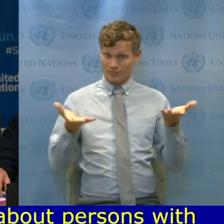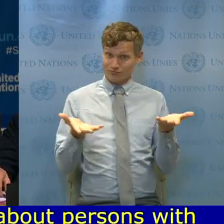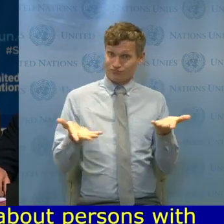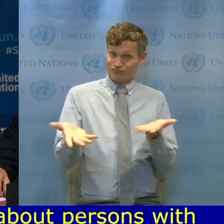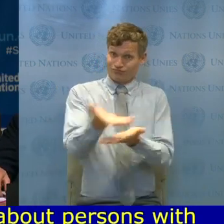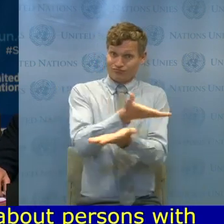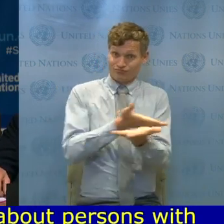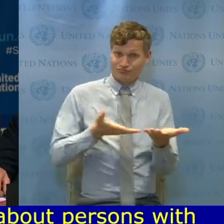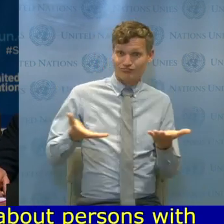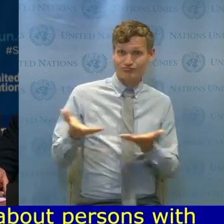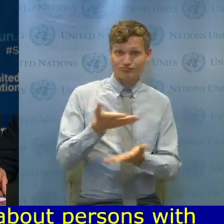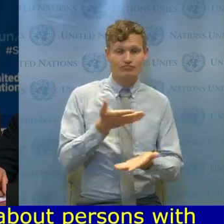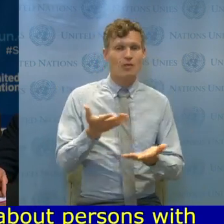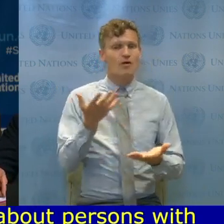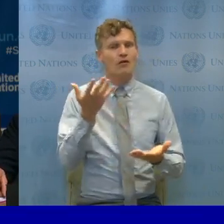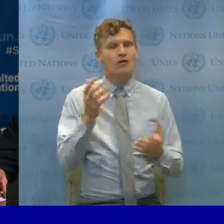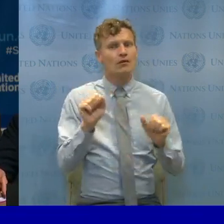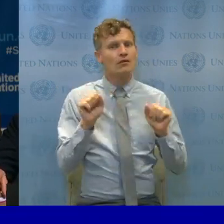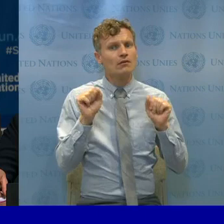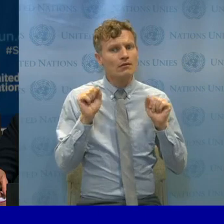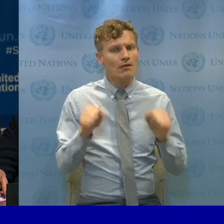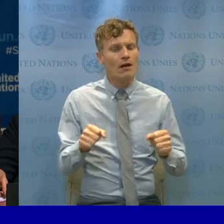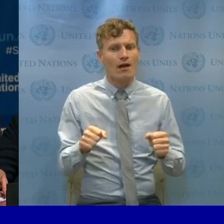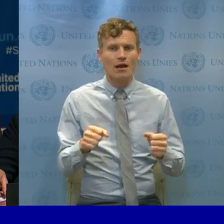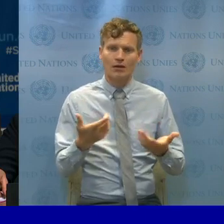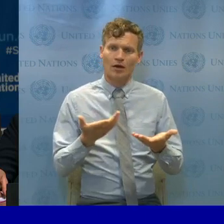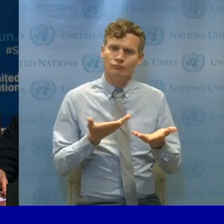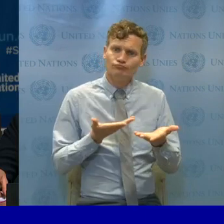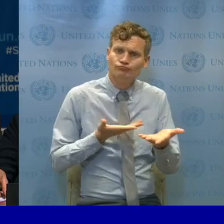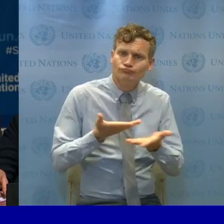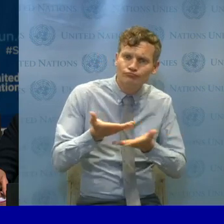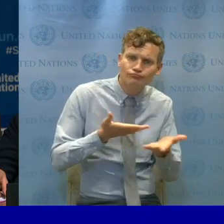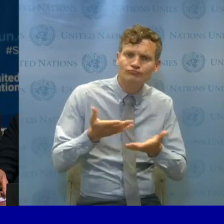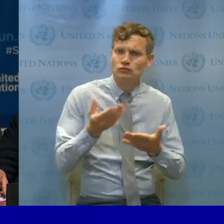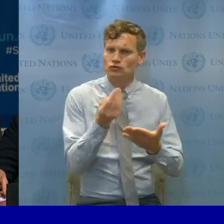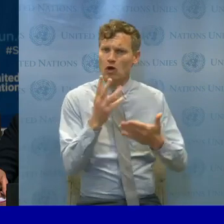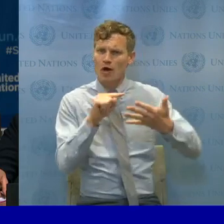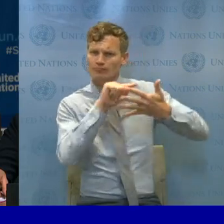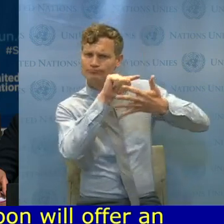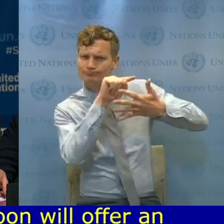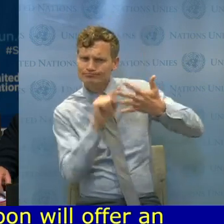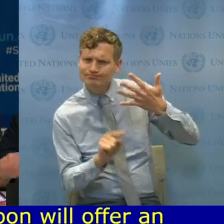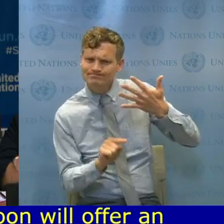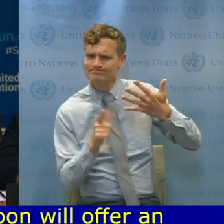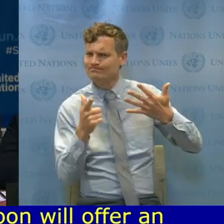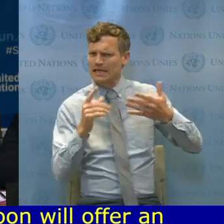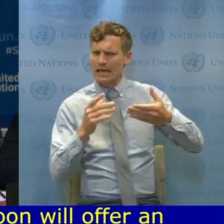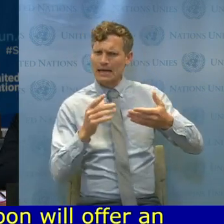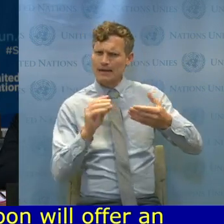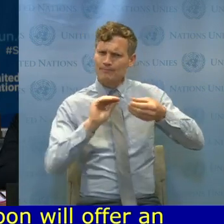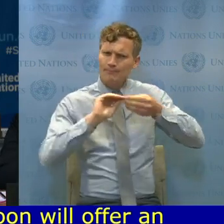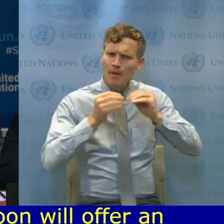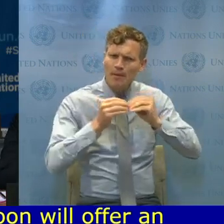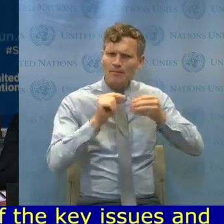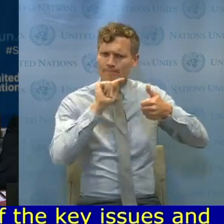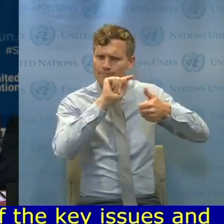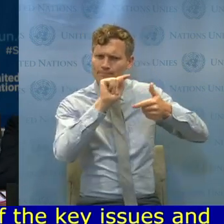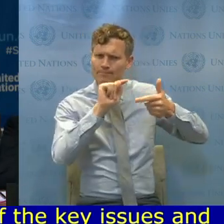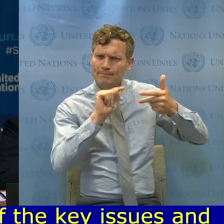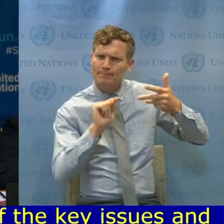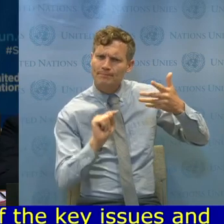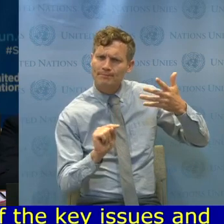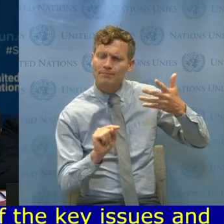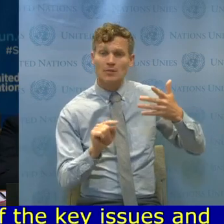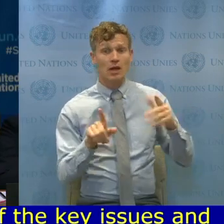the key issues and challenges faced by the particular group in our society, and at the same time to share